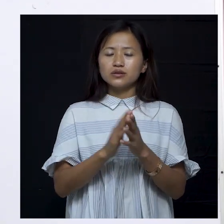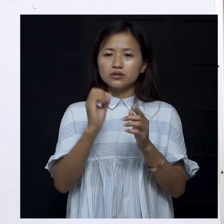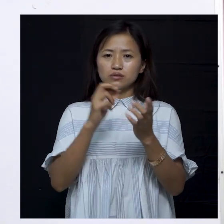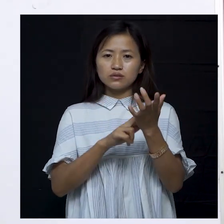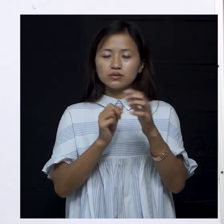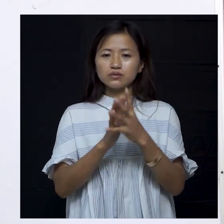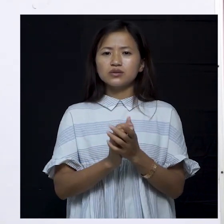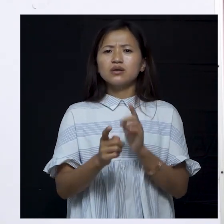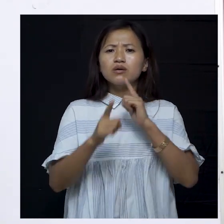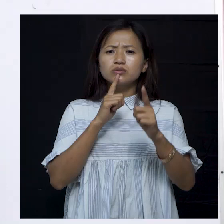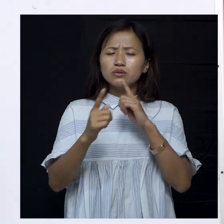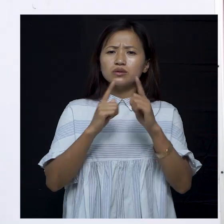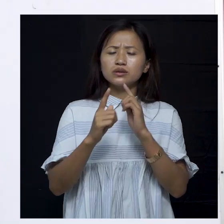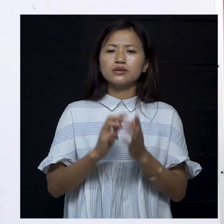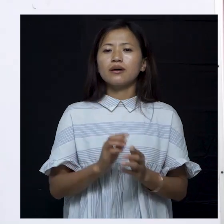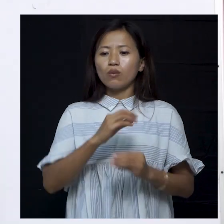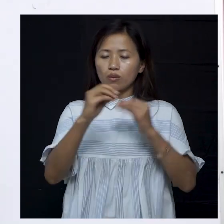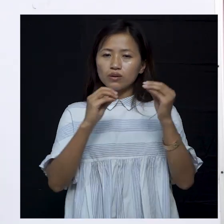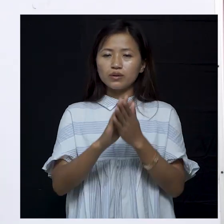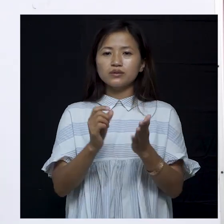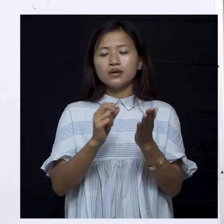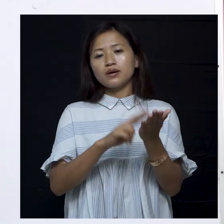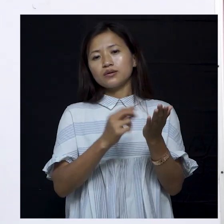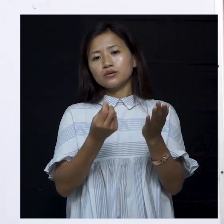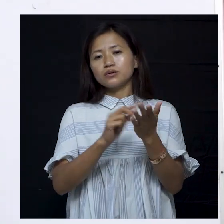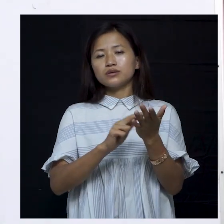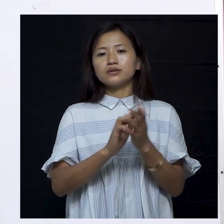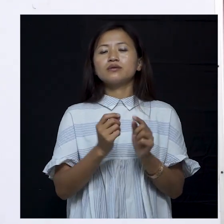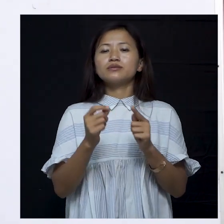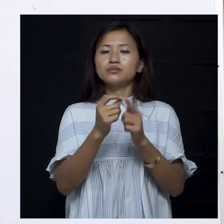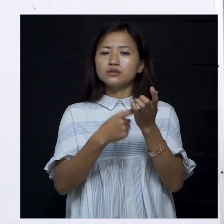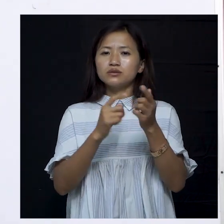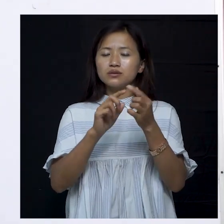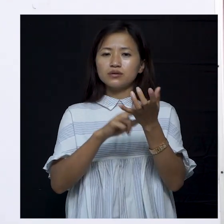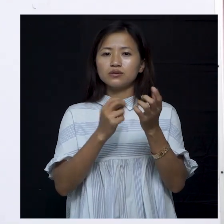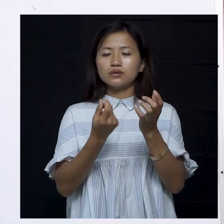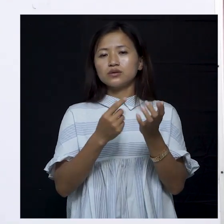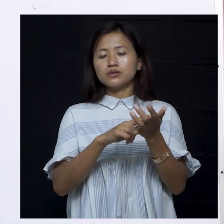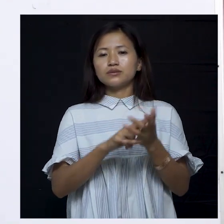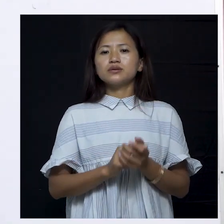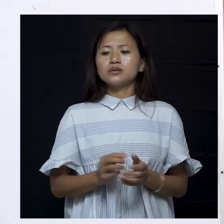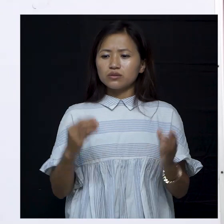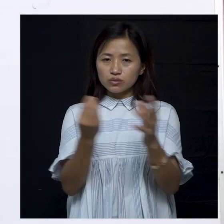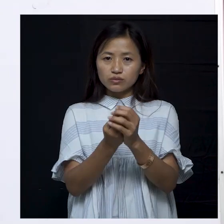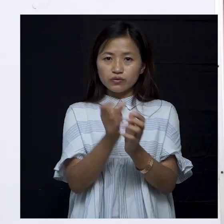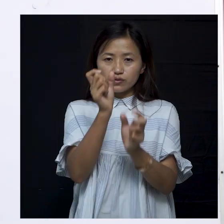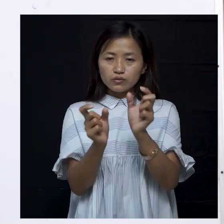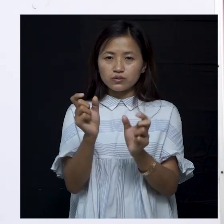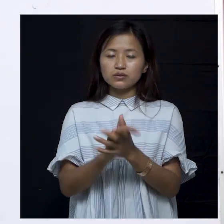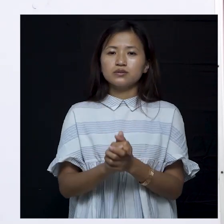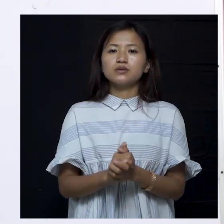It always keeps talking about the noun and the pronoun, right? And even here, though they have become a group of words, it is not just